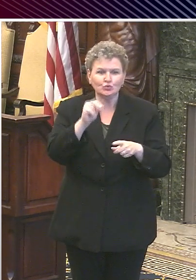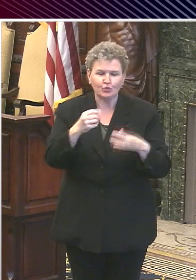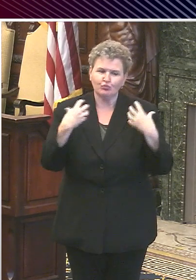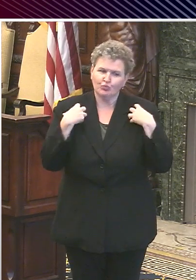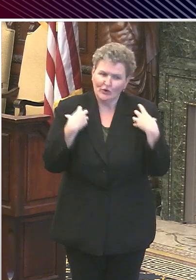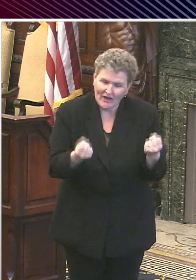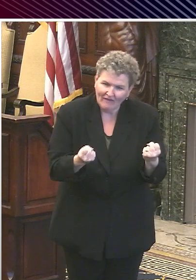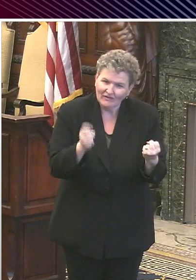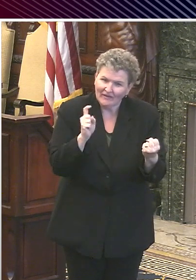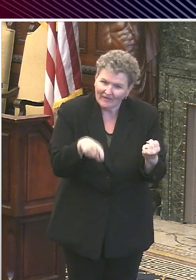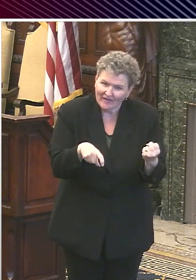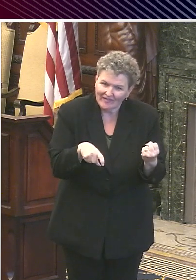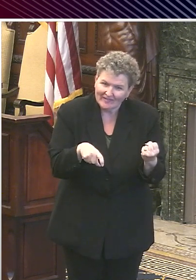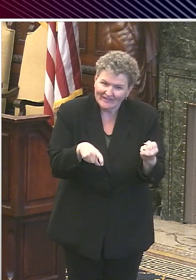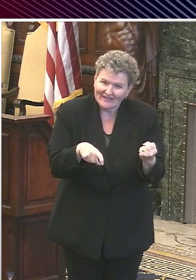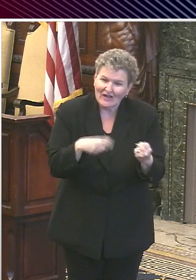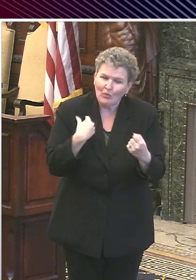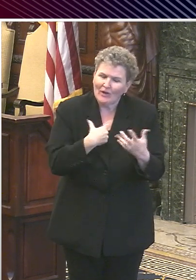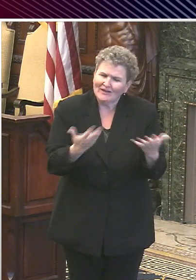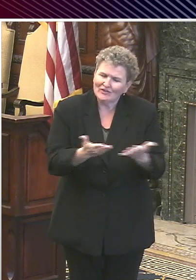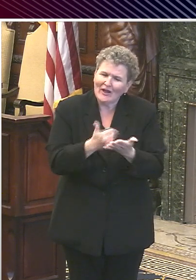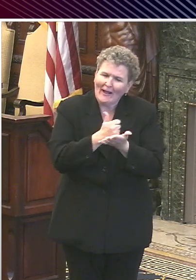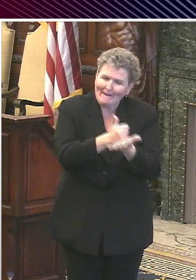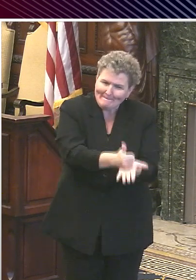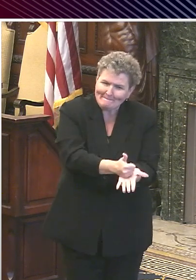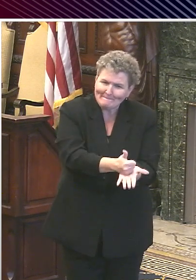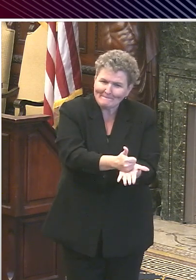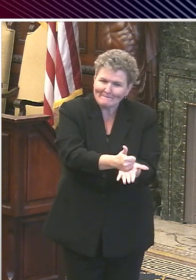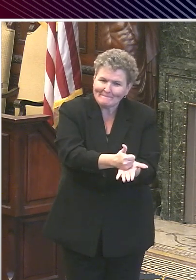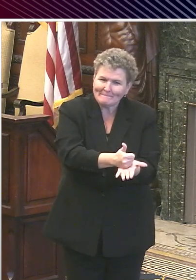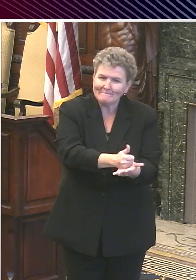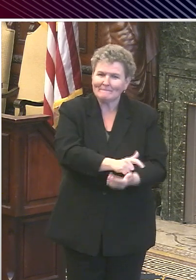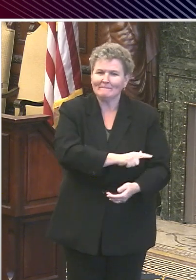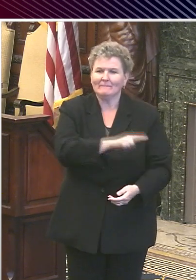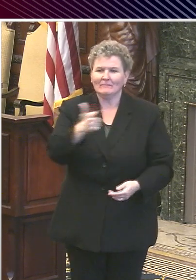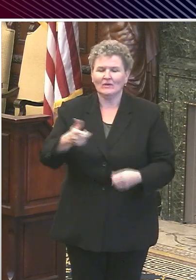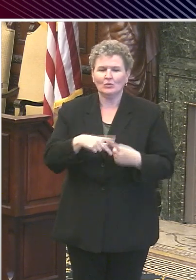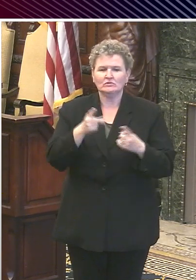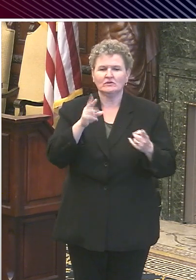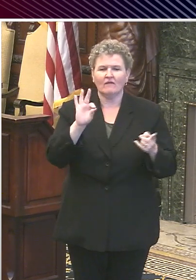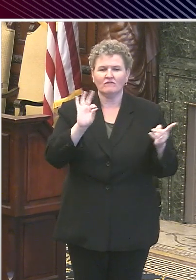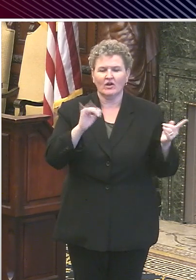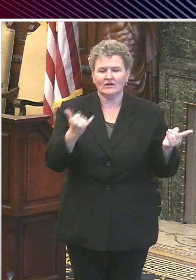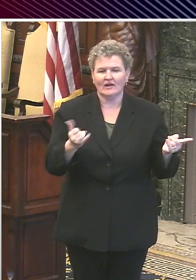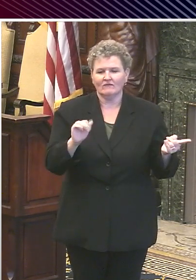and Philadelphia is here to help. Now I'd like to turn it over to Dr. Farley for his update.